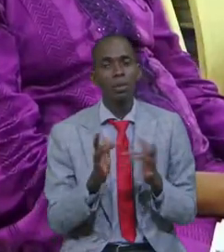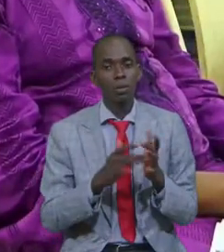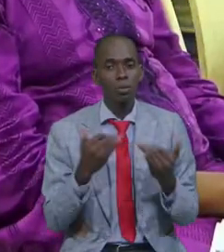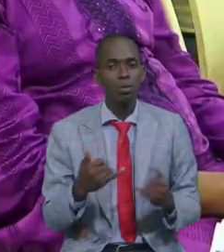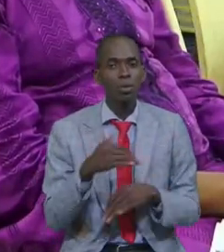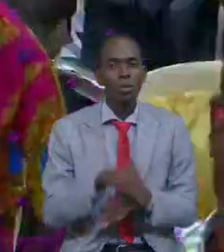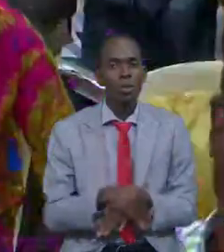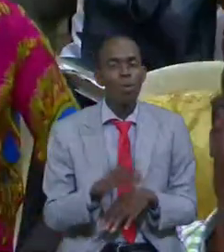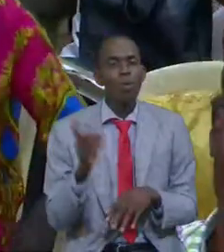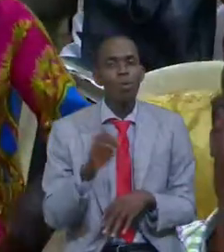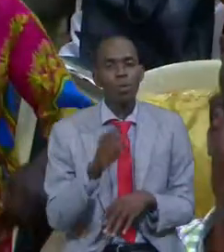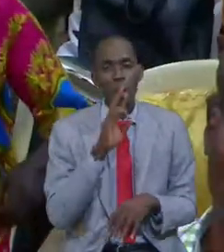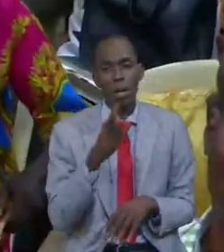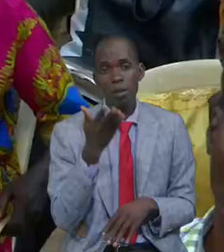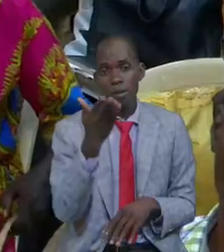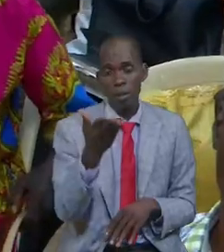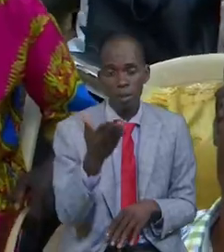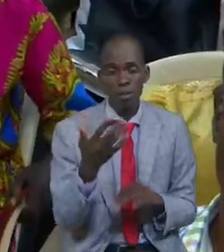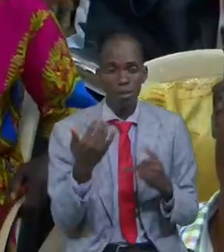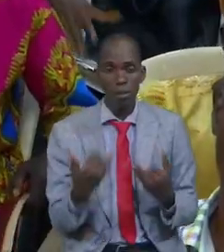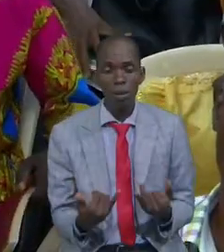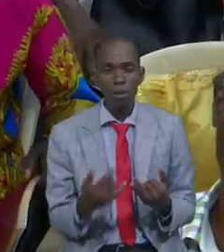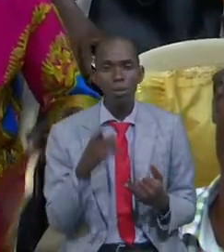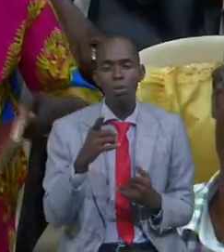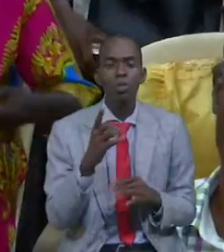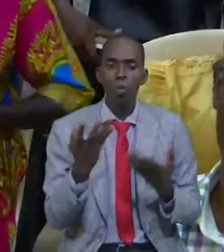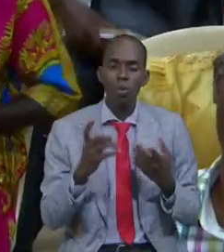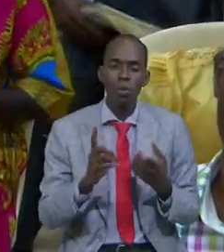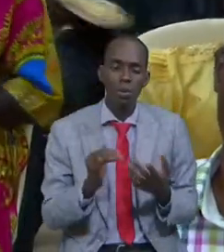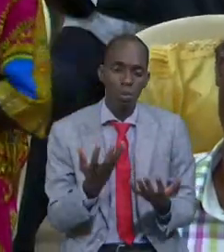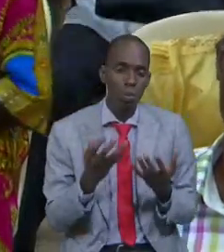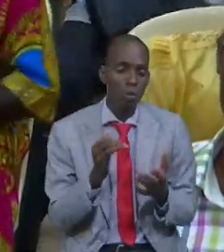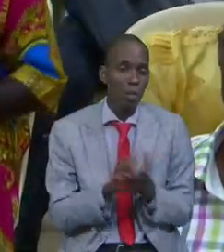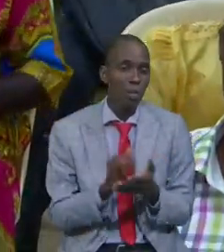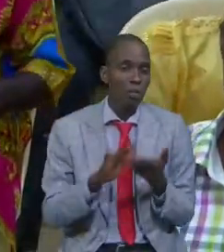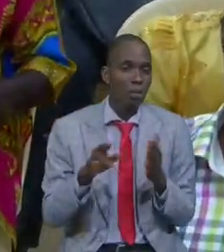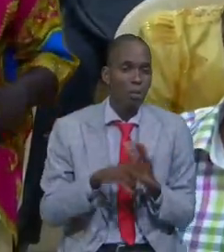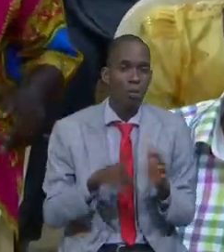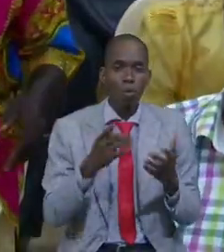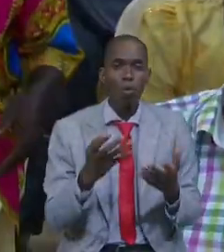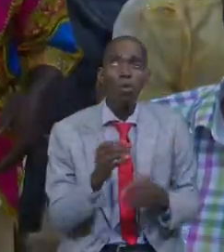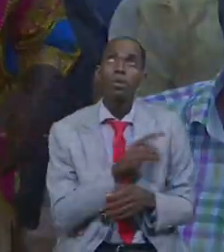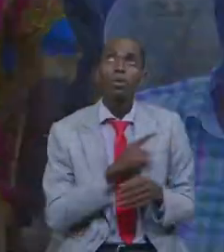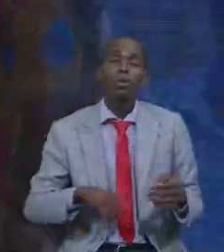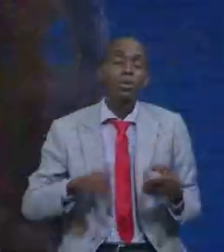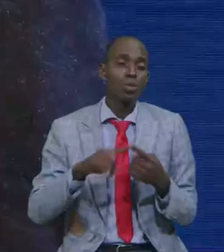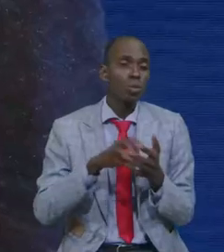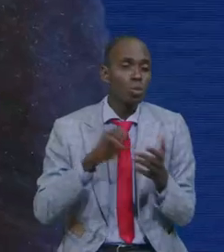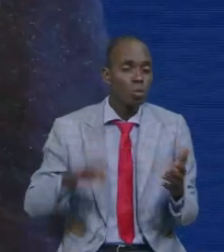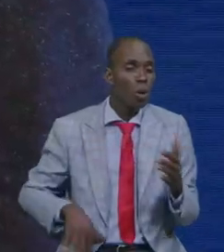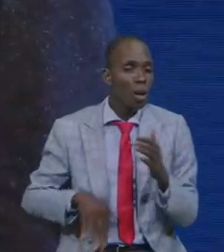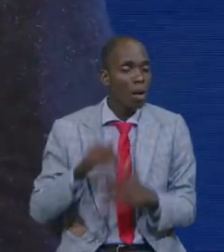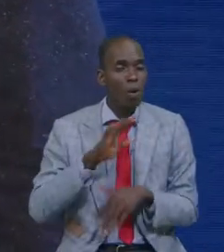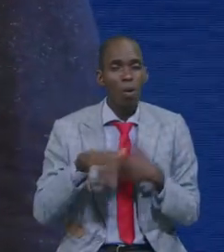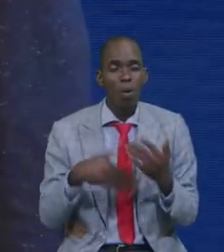are, you raise up your hand. You say, I want that forgiveness. I want him to blot out all my